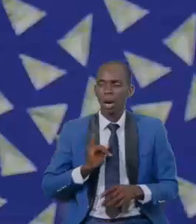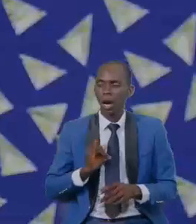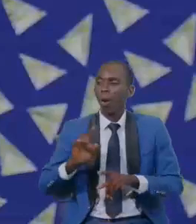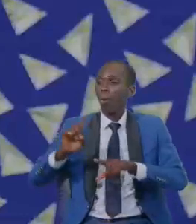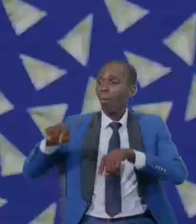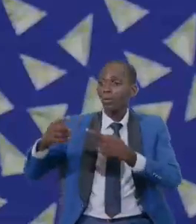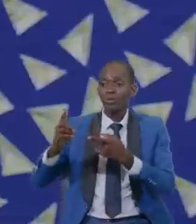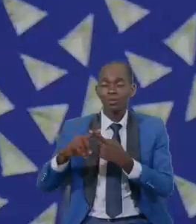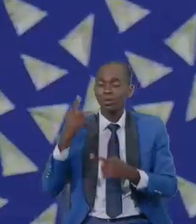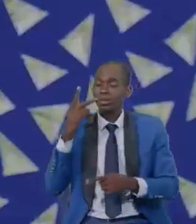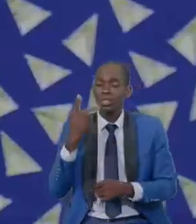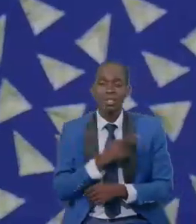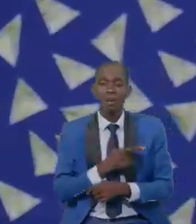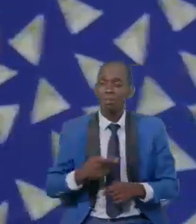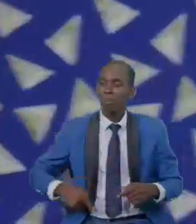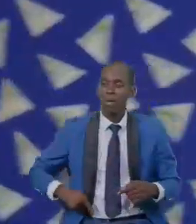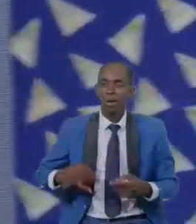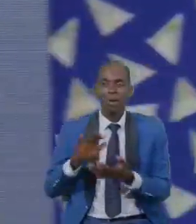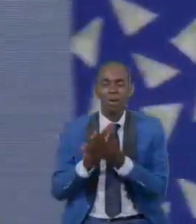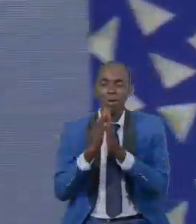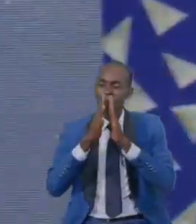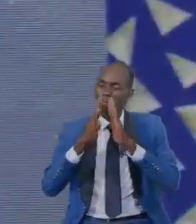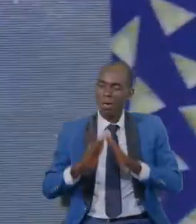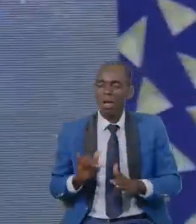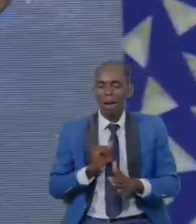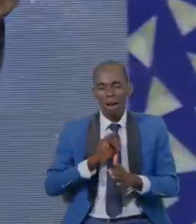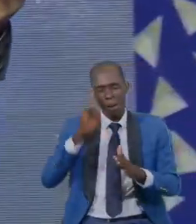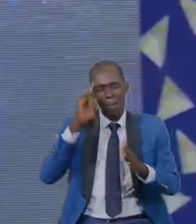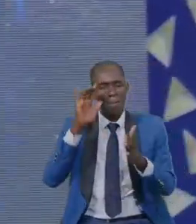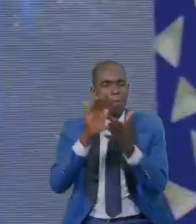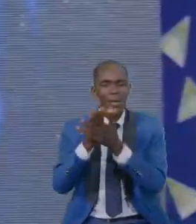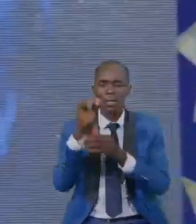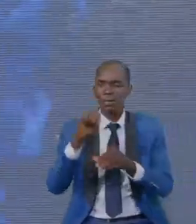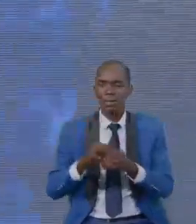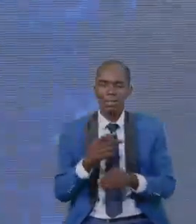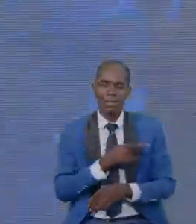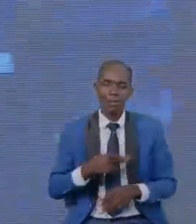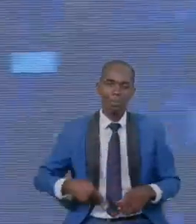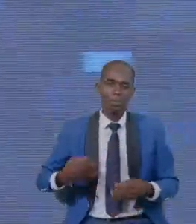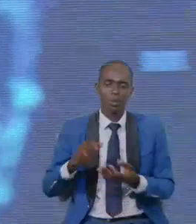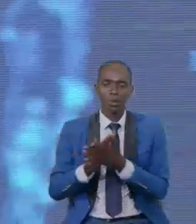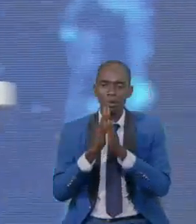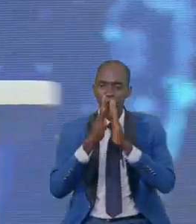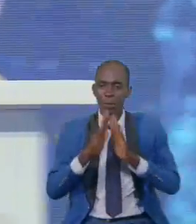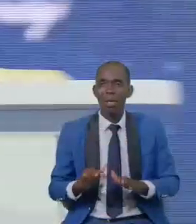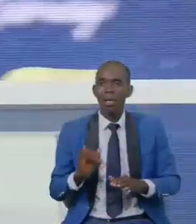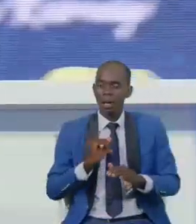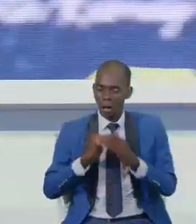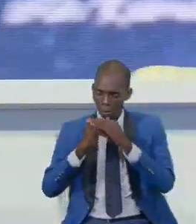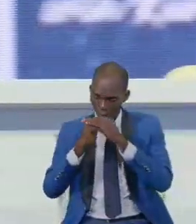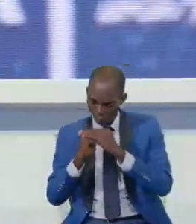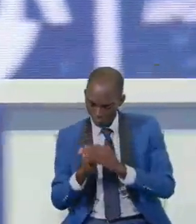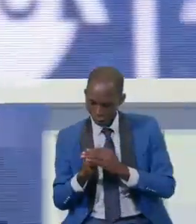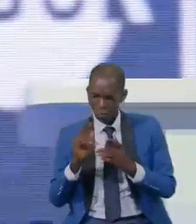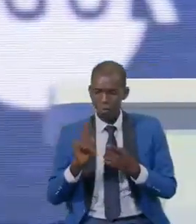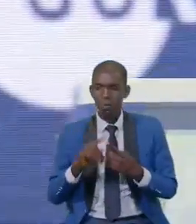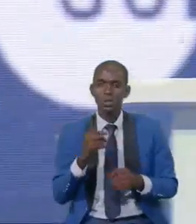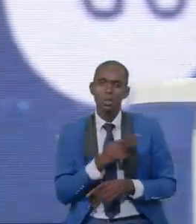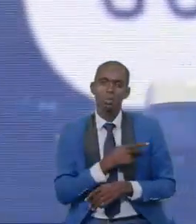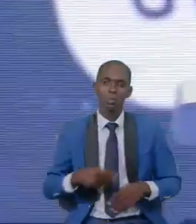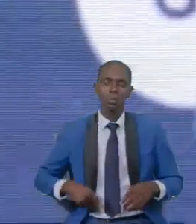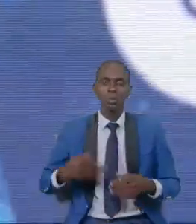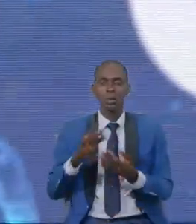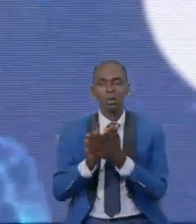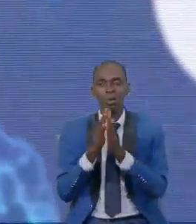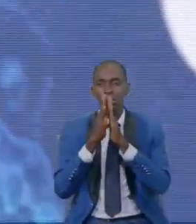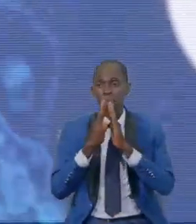of peace. I believe in the prince of peace. I bow to the prince of peace.